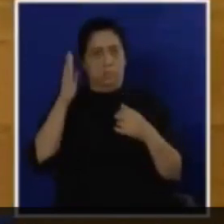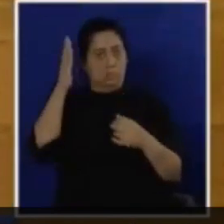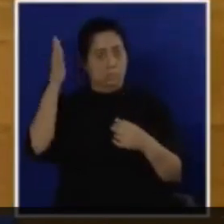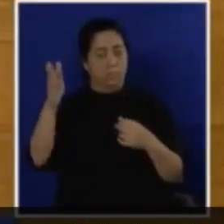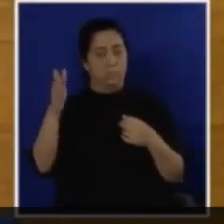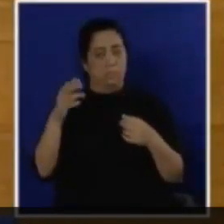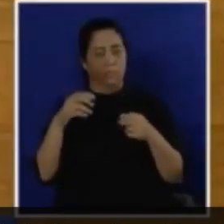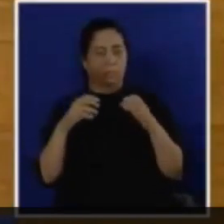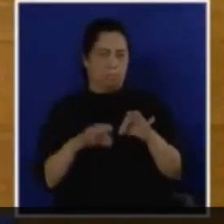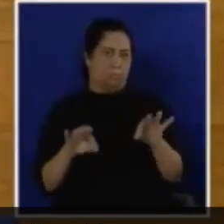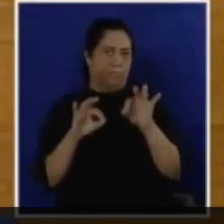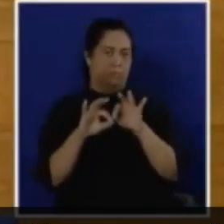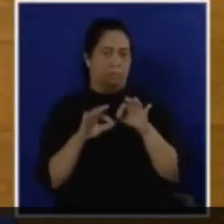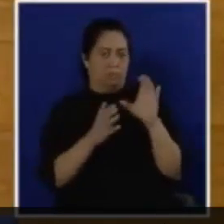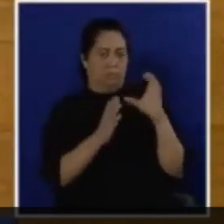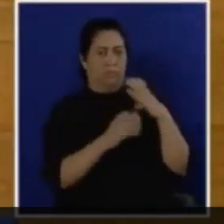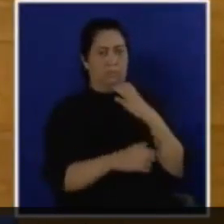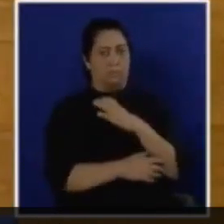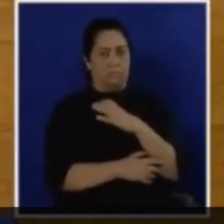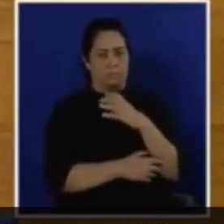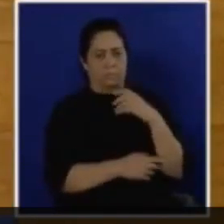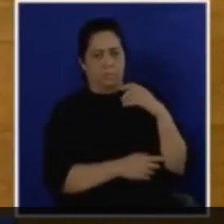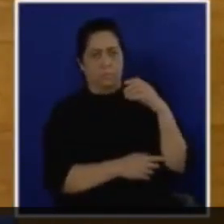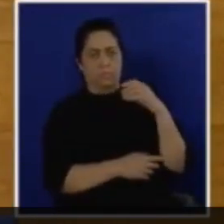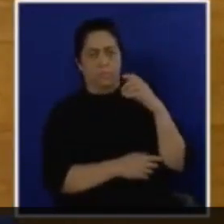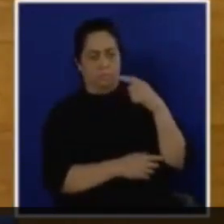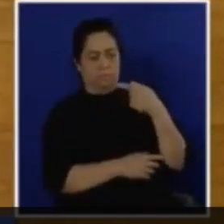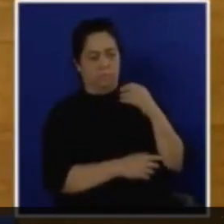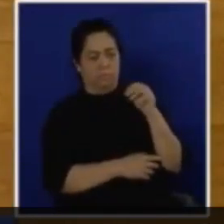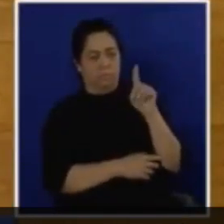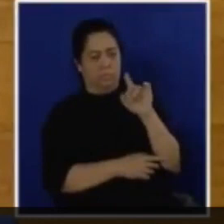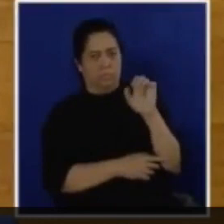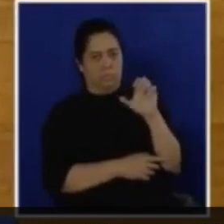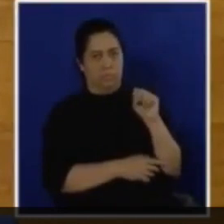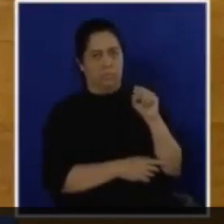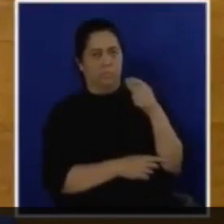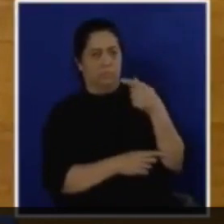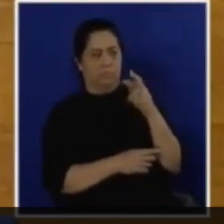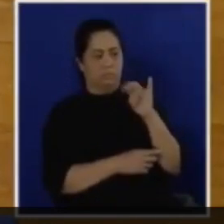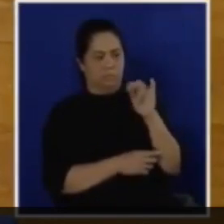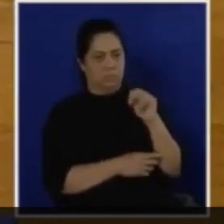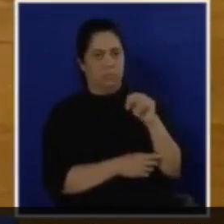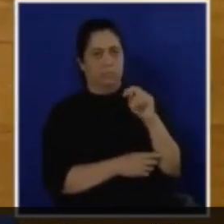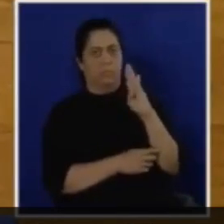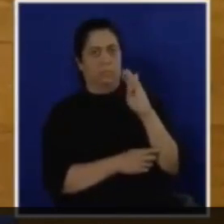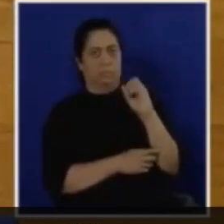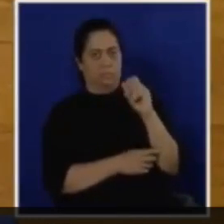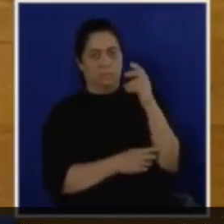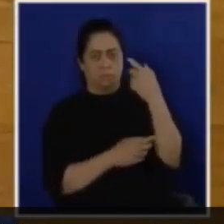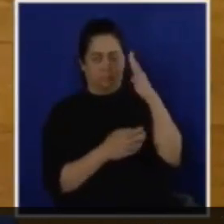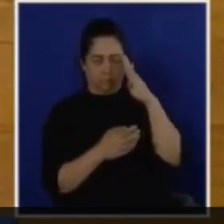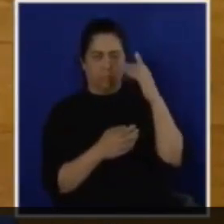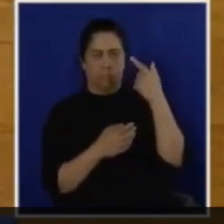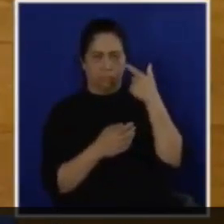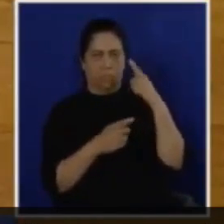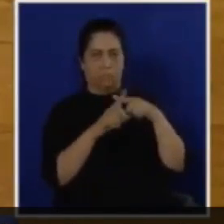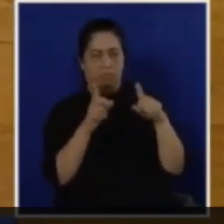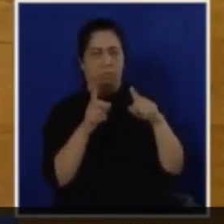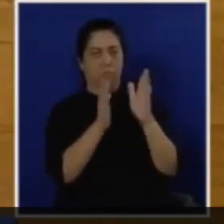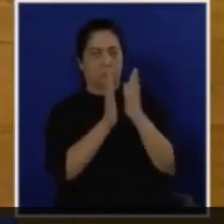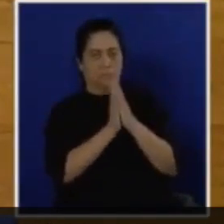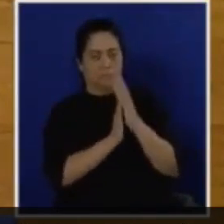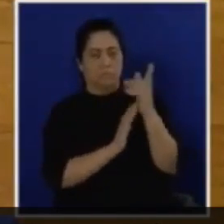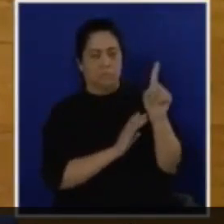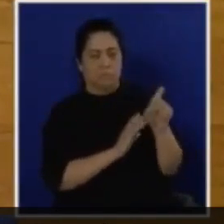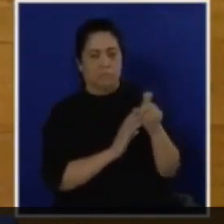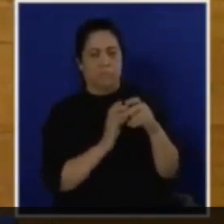near future. Congressmen Cua, Gonzales, Abo, and Garin and Batocabe, as well as the